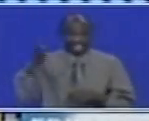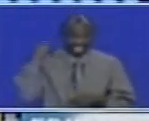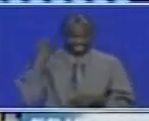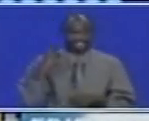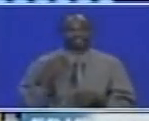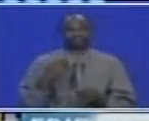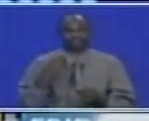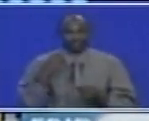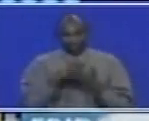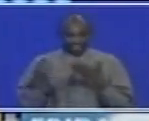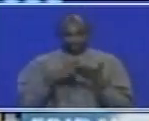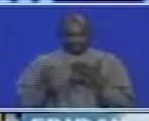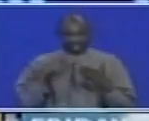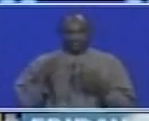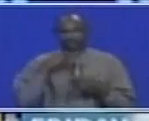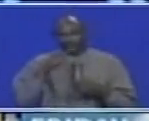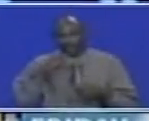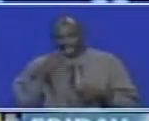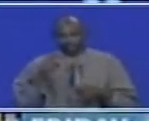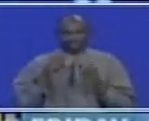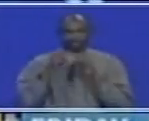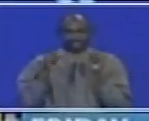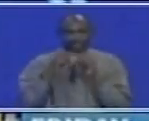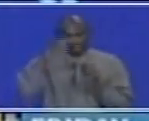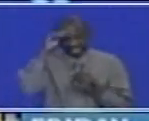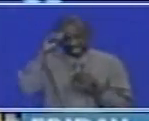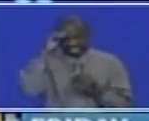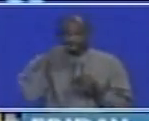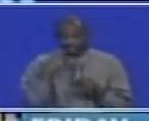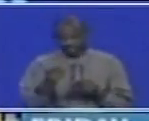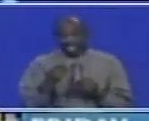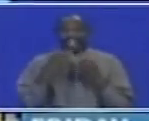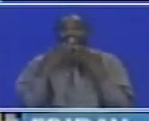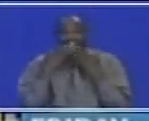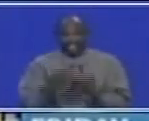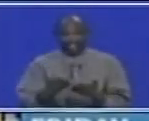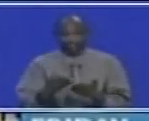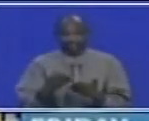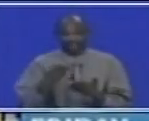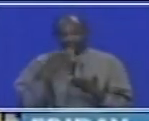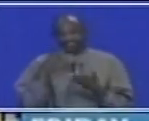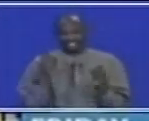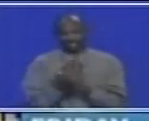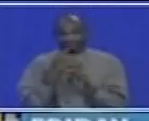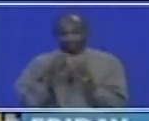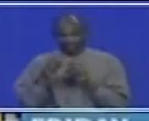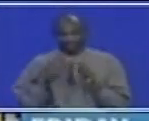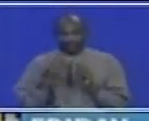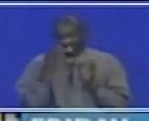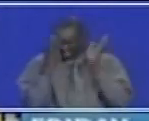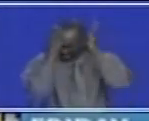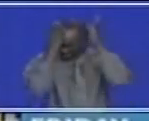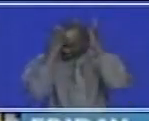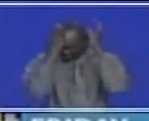couple of weeks, we have learned how to pronounce certain words. For instance, you say thank you and not thank you, or Archbishop,